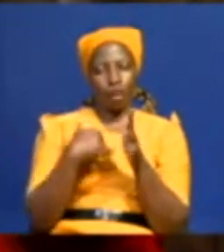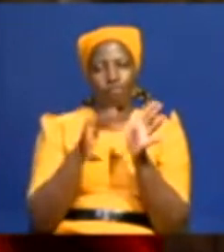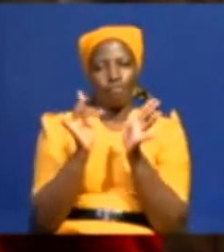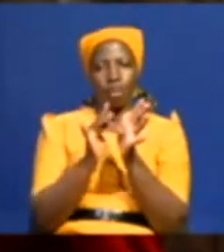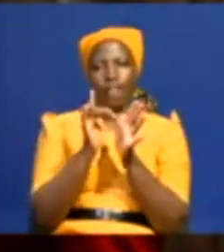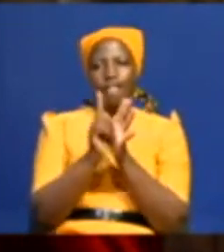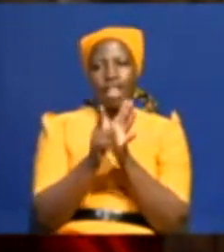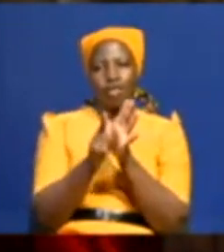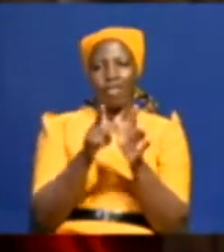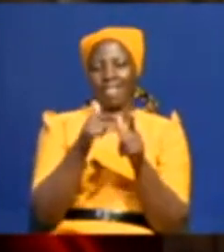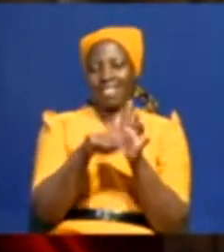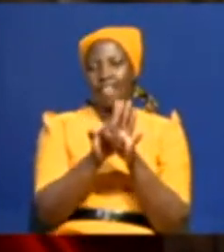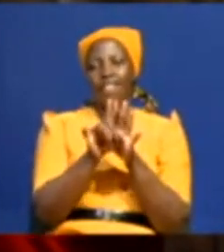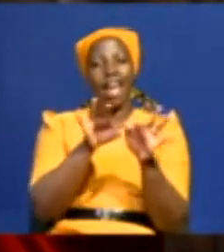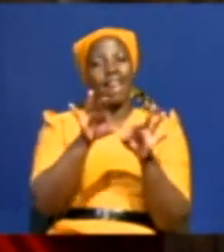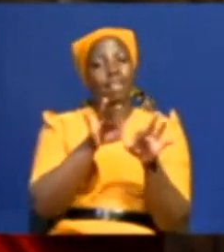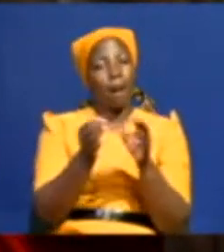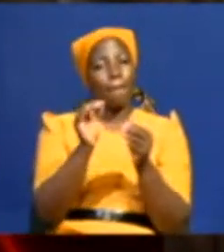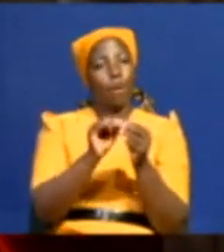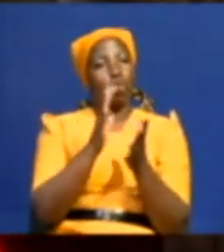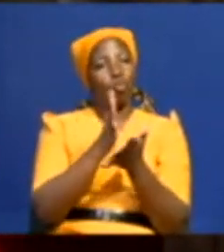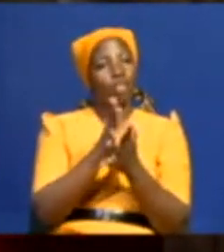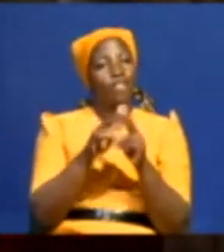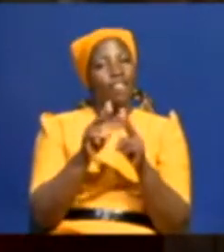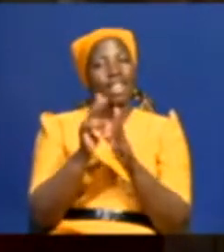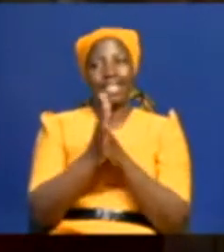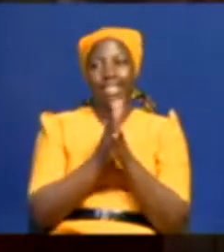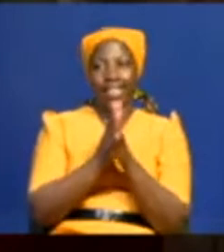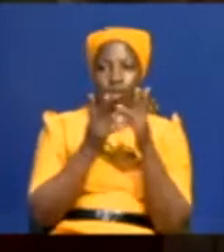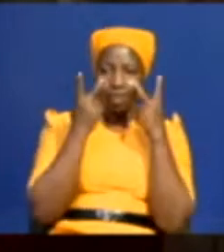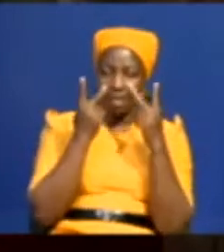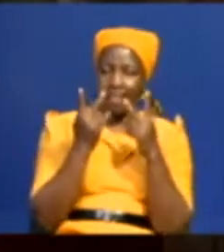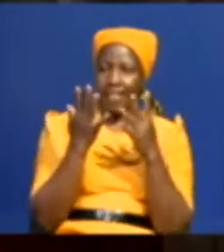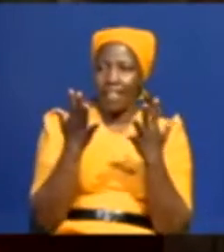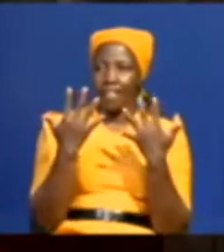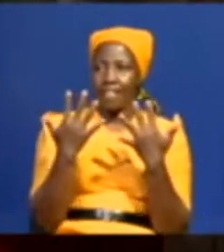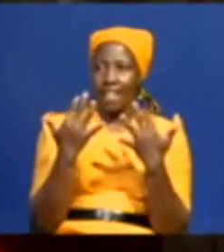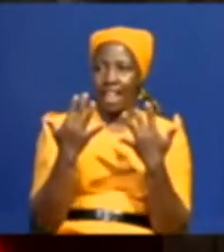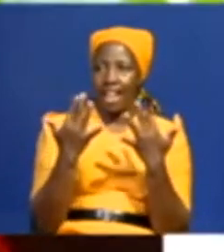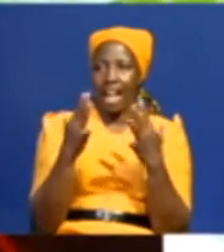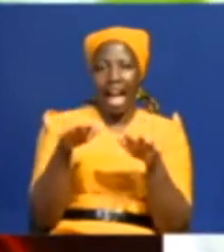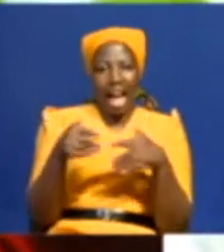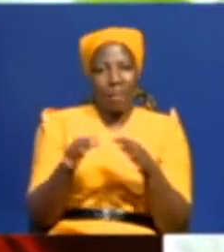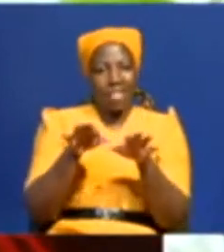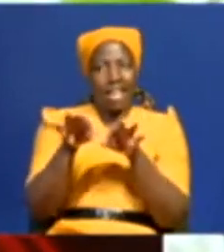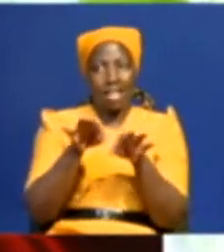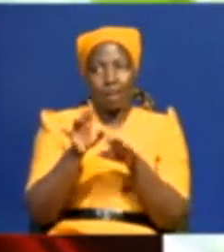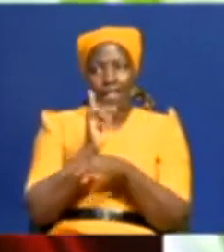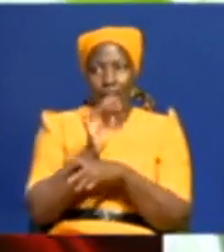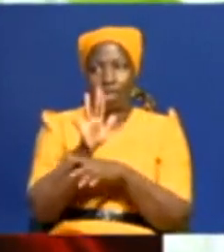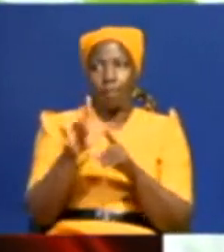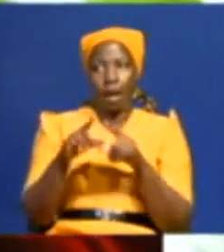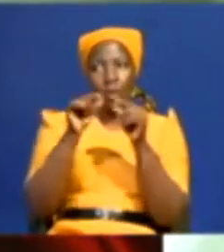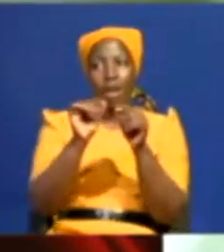and it's really interesting to see the figures and how they explain with their words. When you understand that, you're